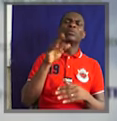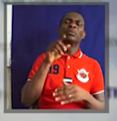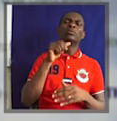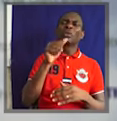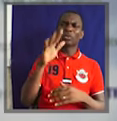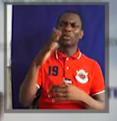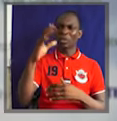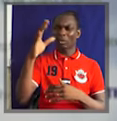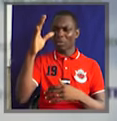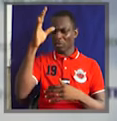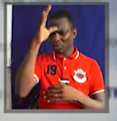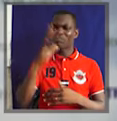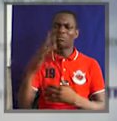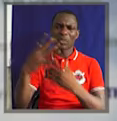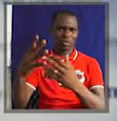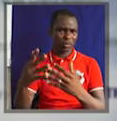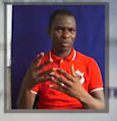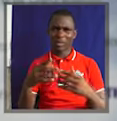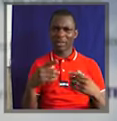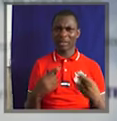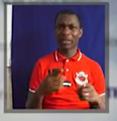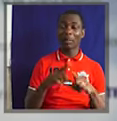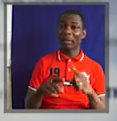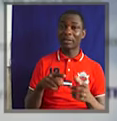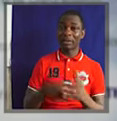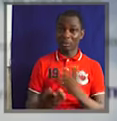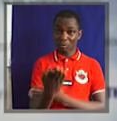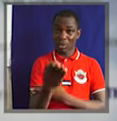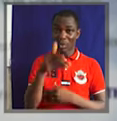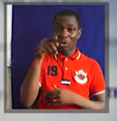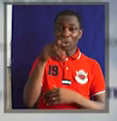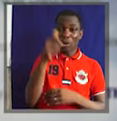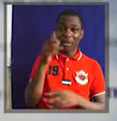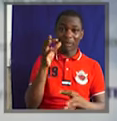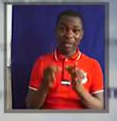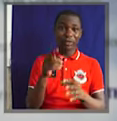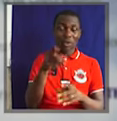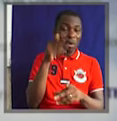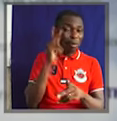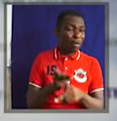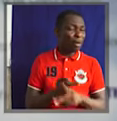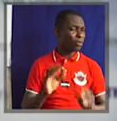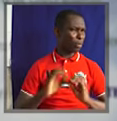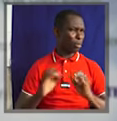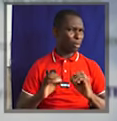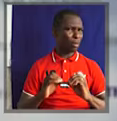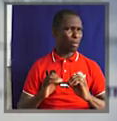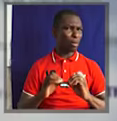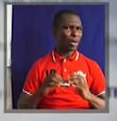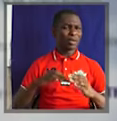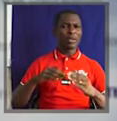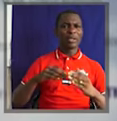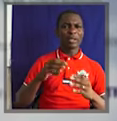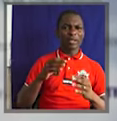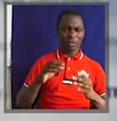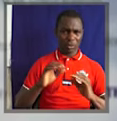nana bia de bia wa ye a ye ka ho asem sese ya o but anopai wo ankasa nso So one show who ye awa kwanya wunam swa wo